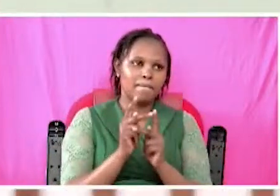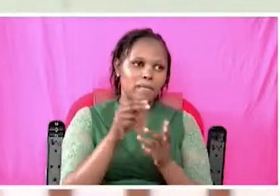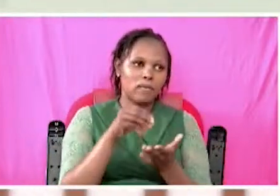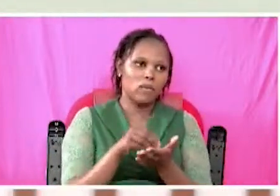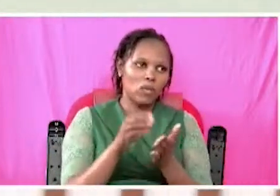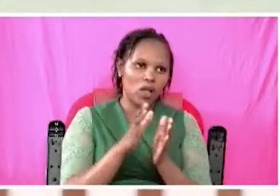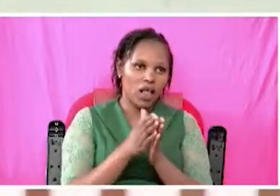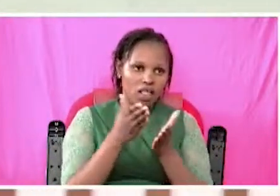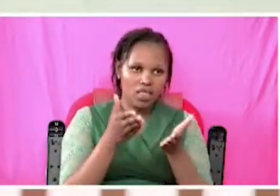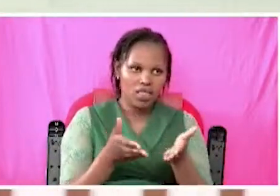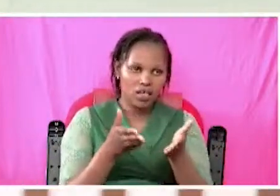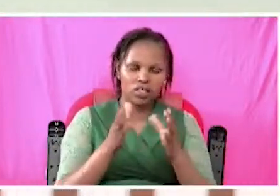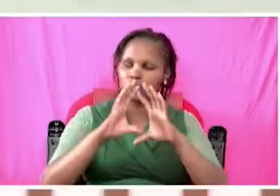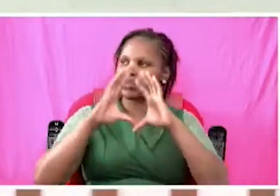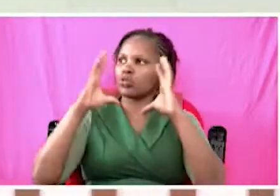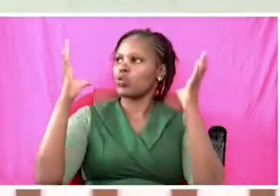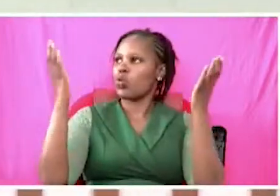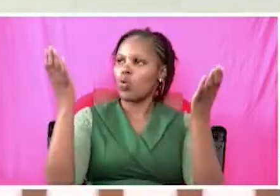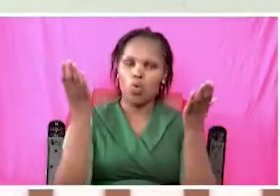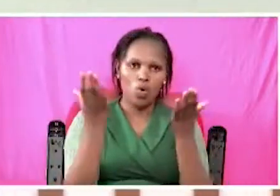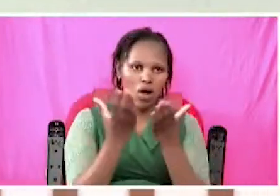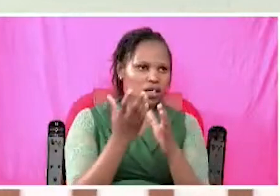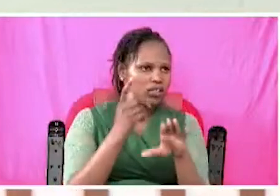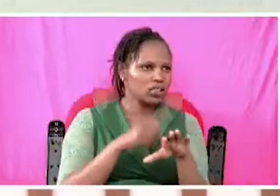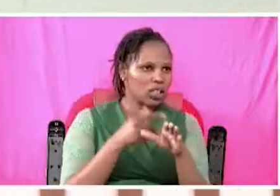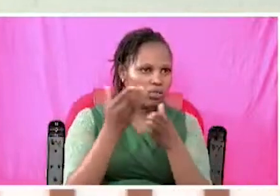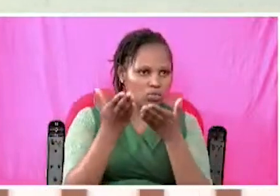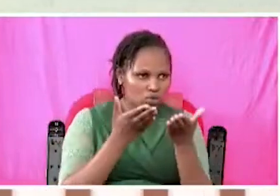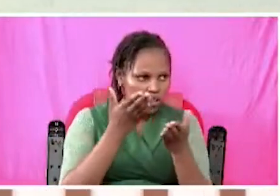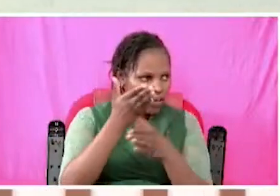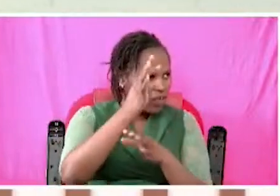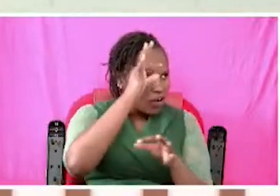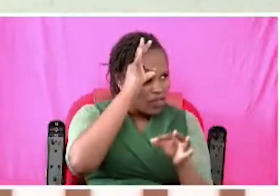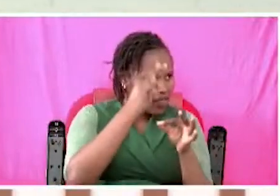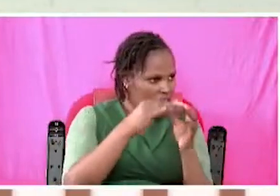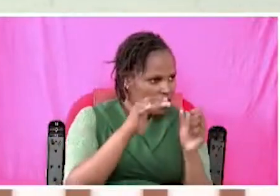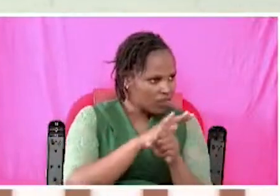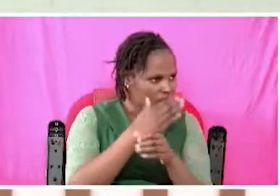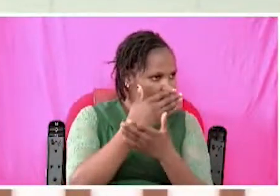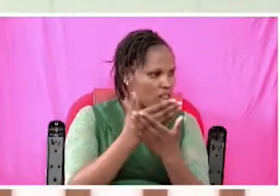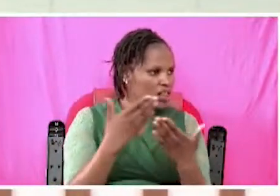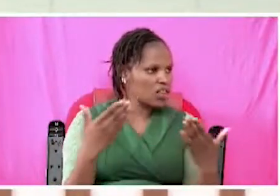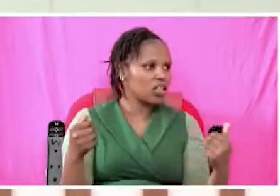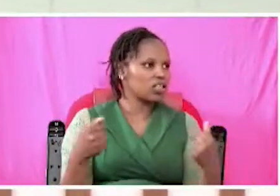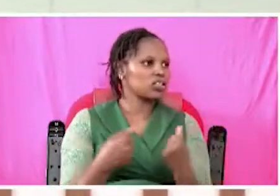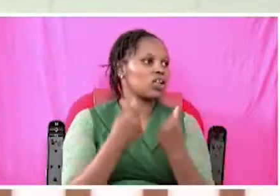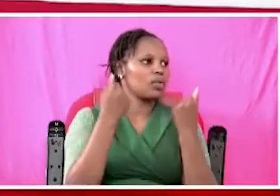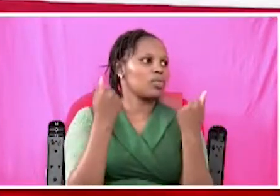In this complex world, even as you serve God faithfully, things happen.